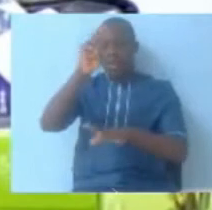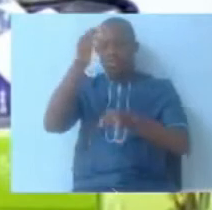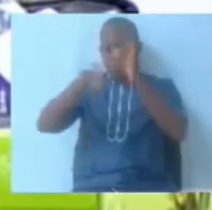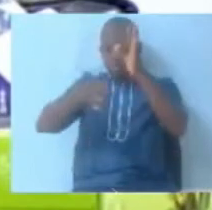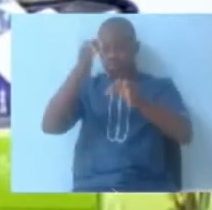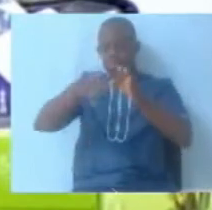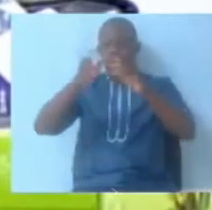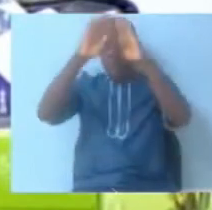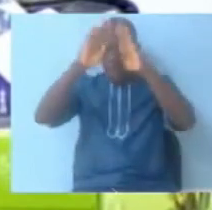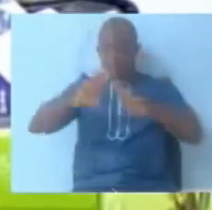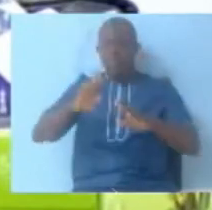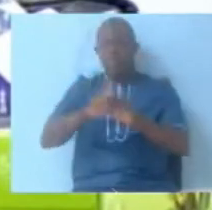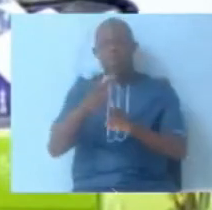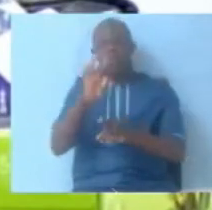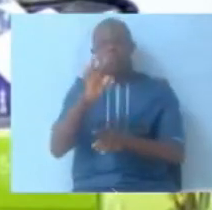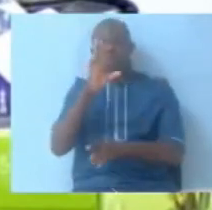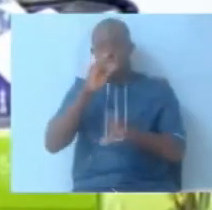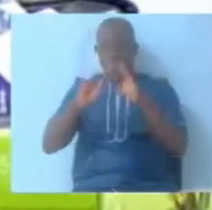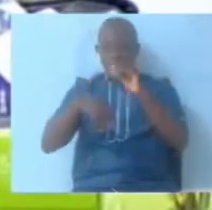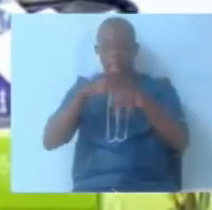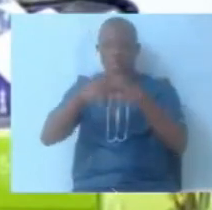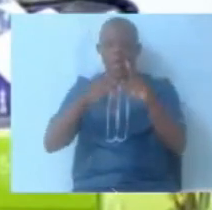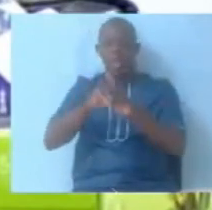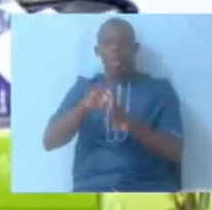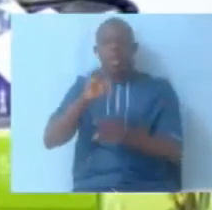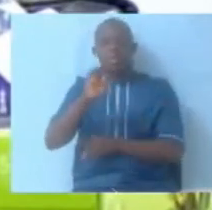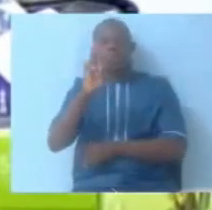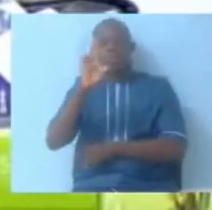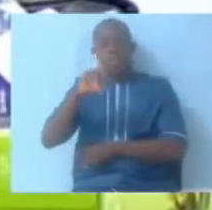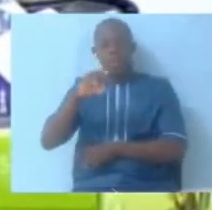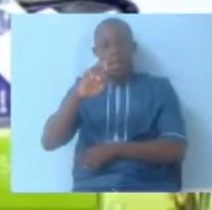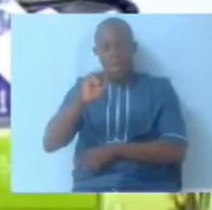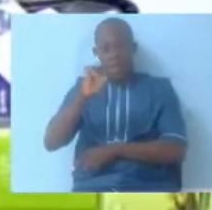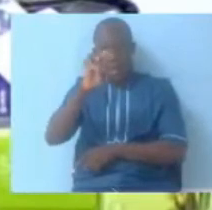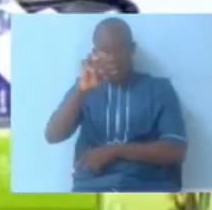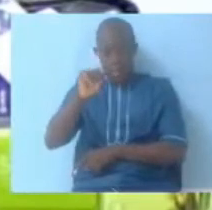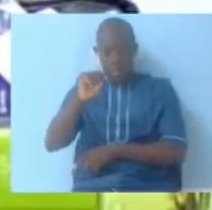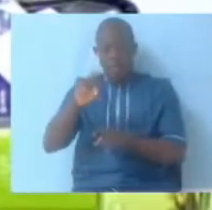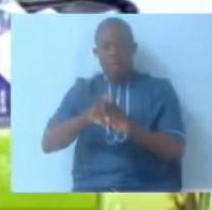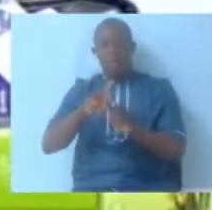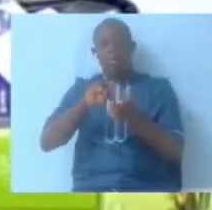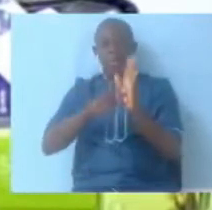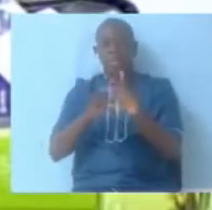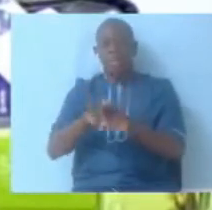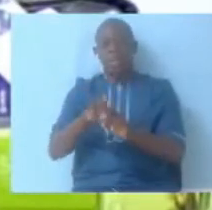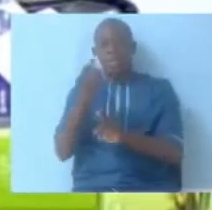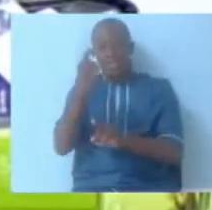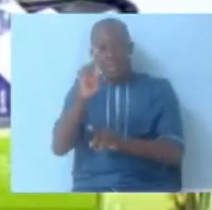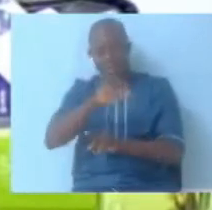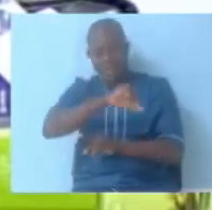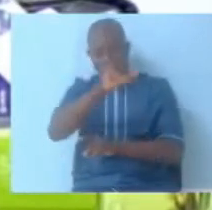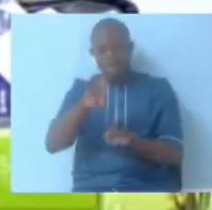If I mean the Supreme Court, I mean the last and the third tier. Ninko Supreme Court